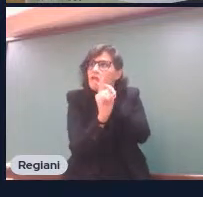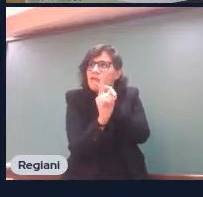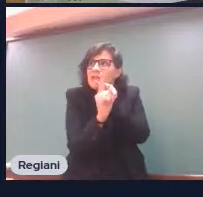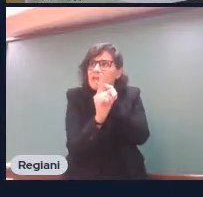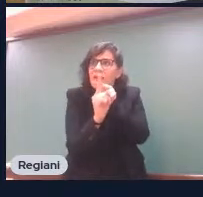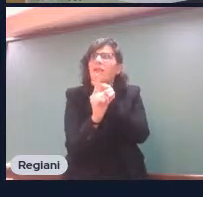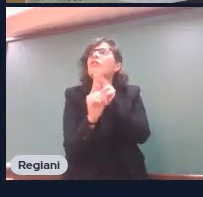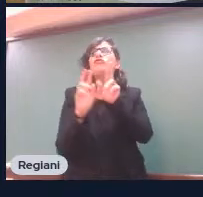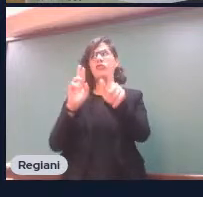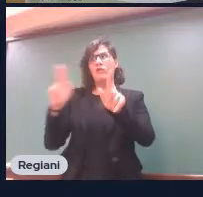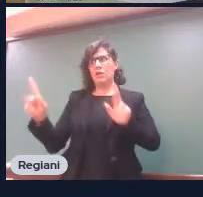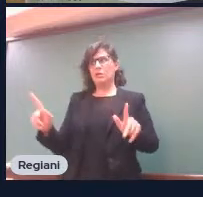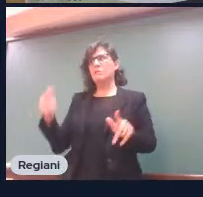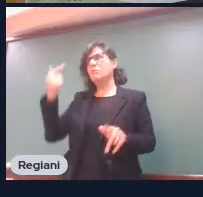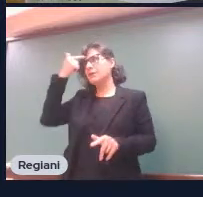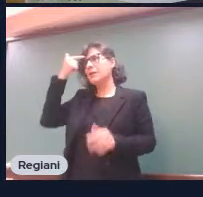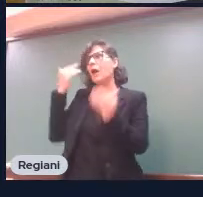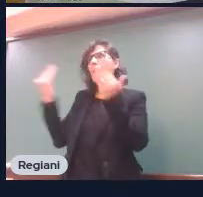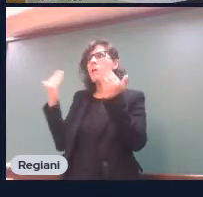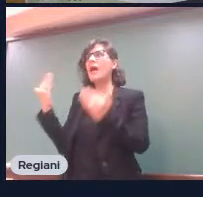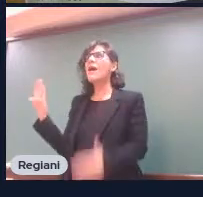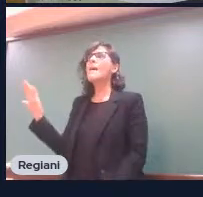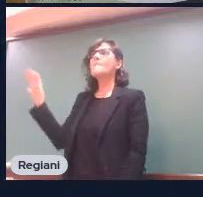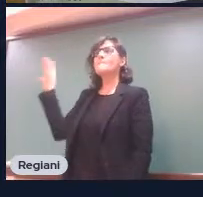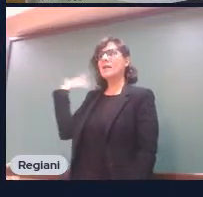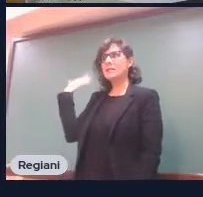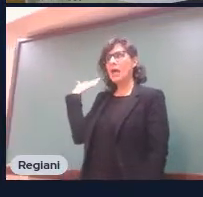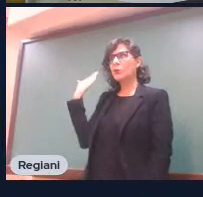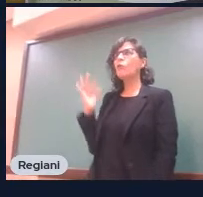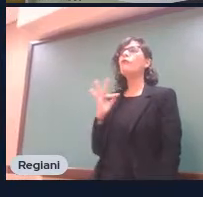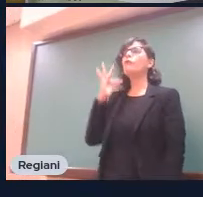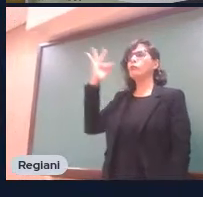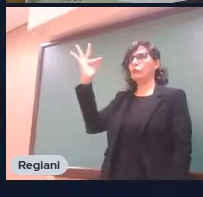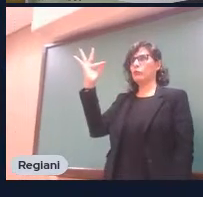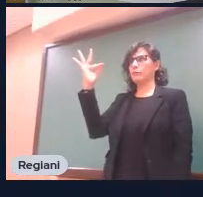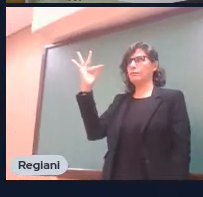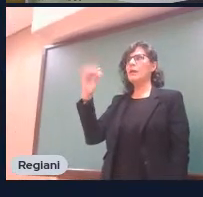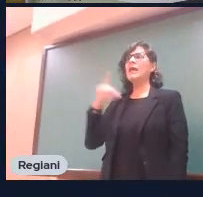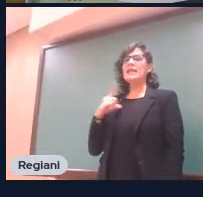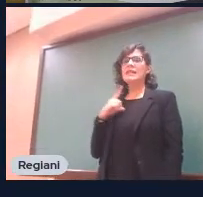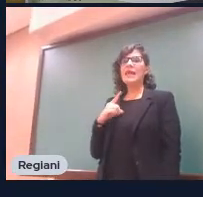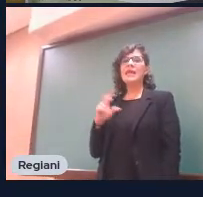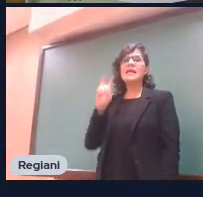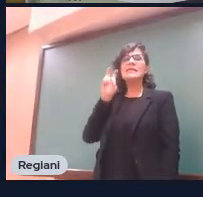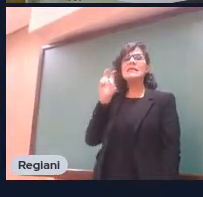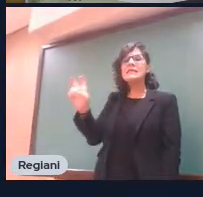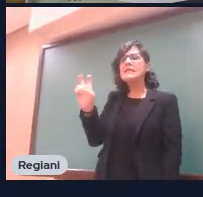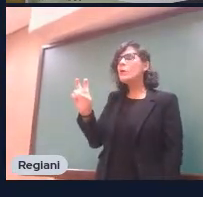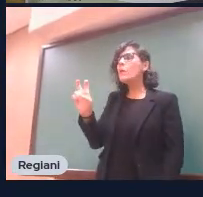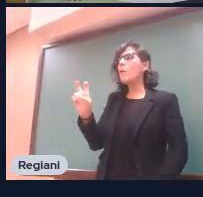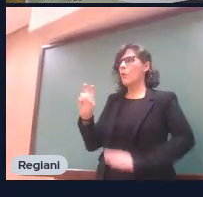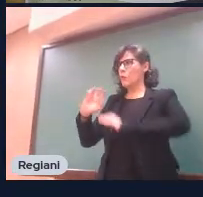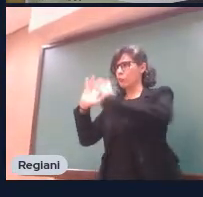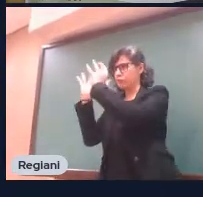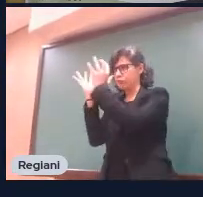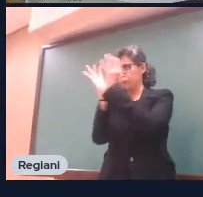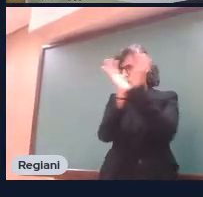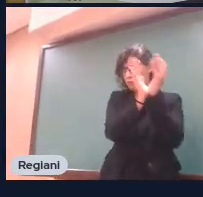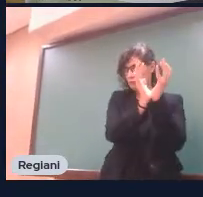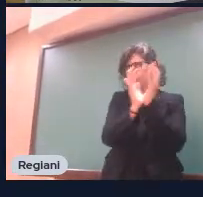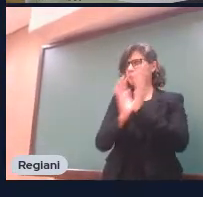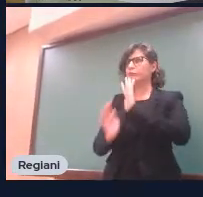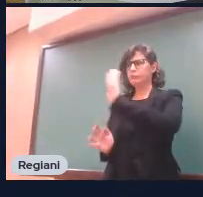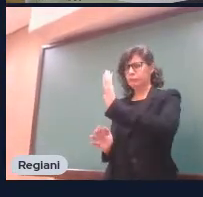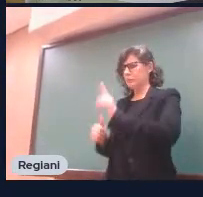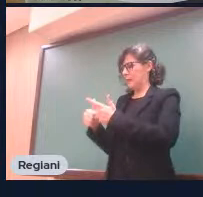the future. There will be 5 blocks. I will talk 5 times and summarize it 5 times. First, something about